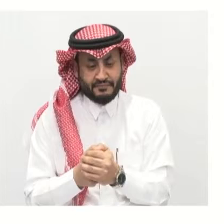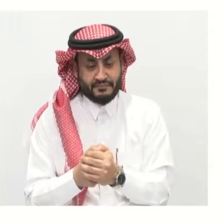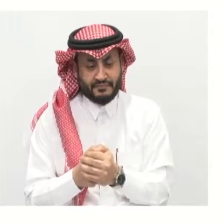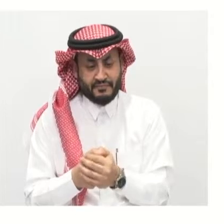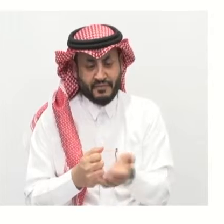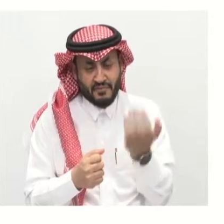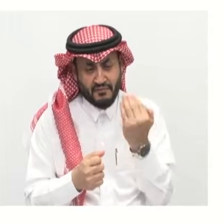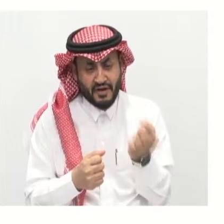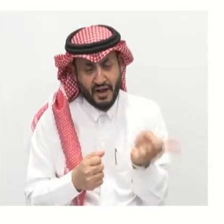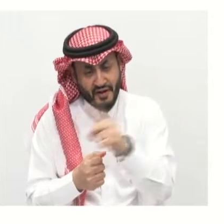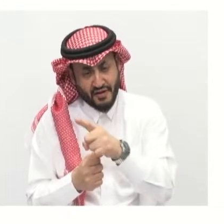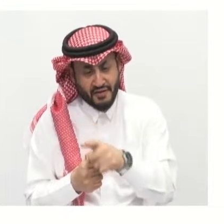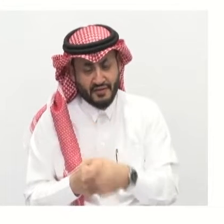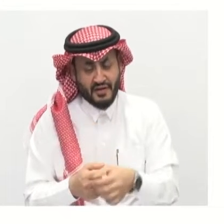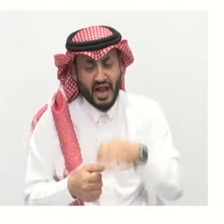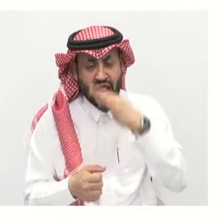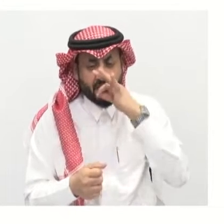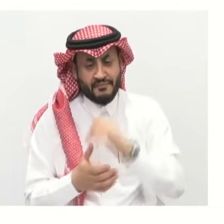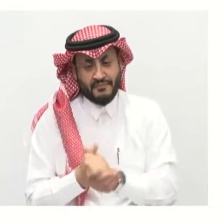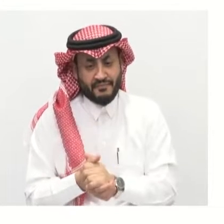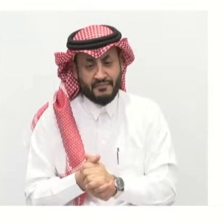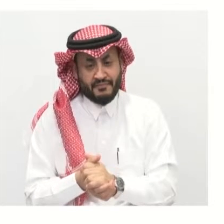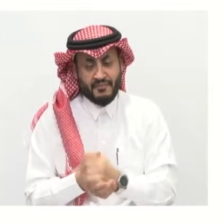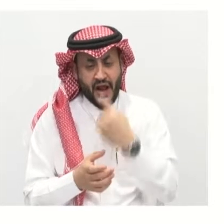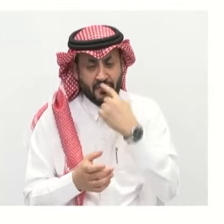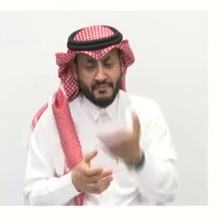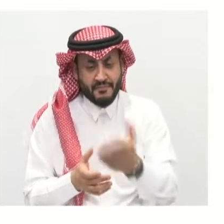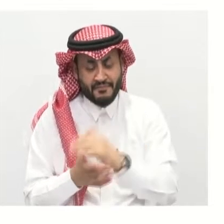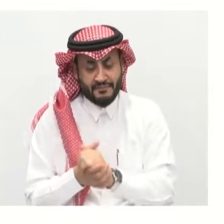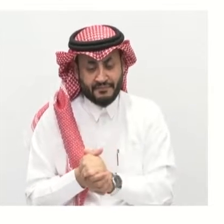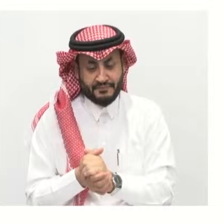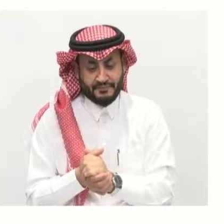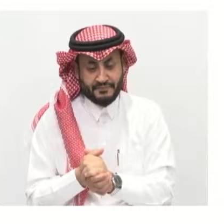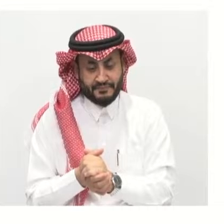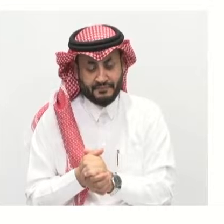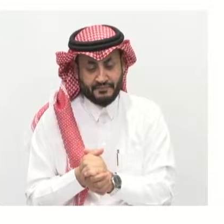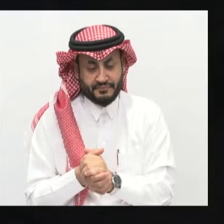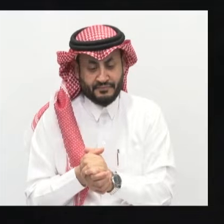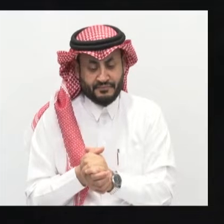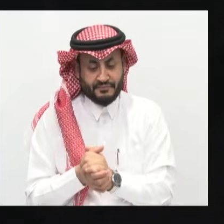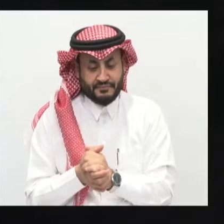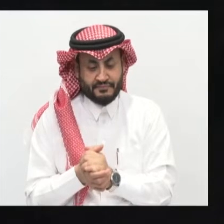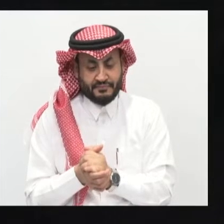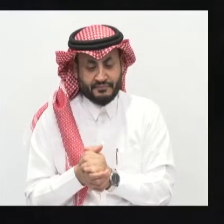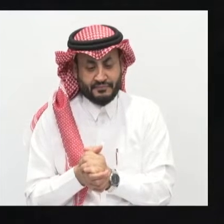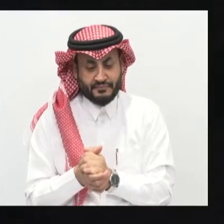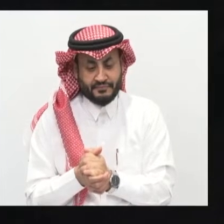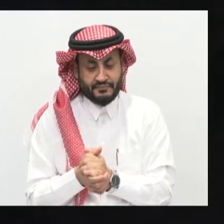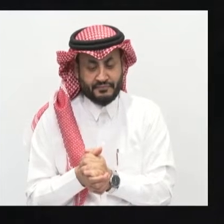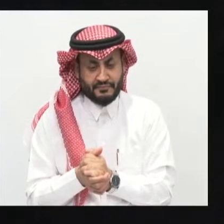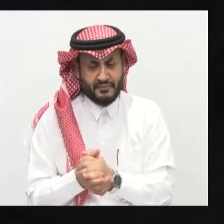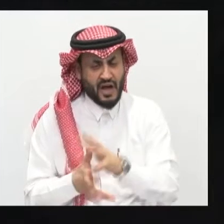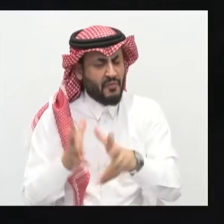feel before and after getting his milk bottle? So remember when we were talking about being